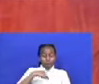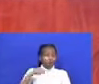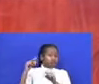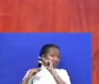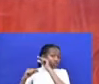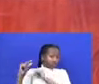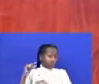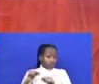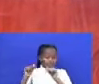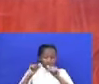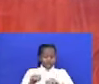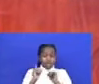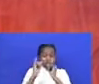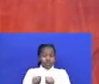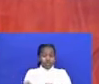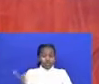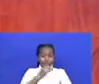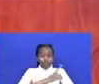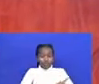day.